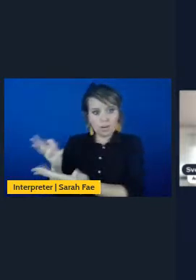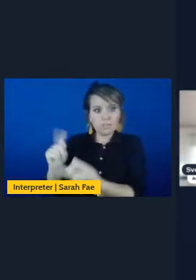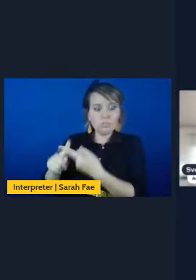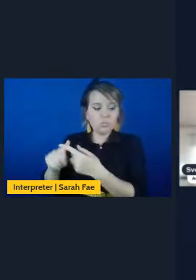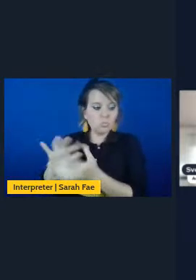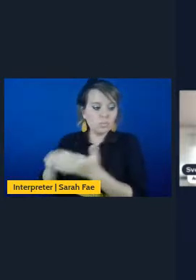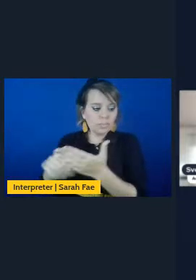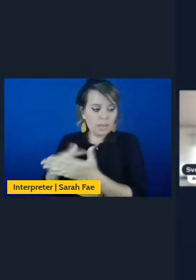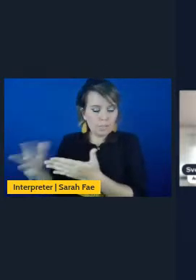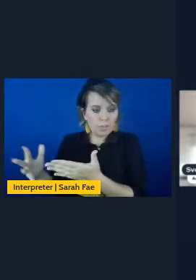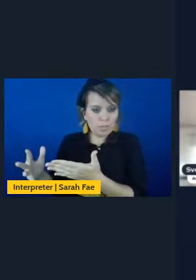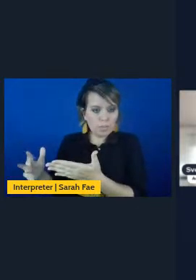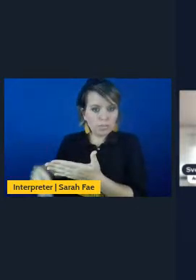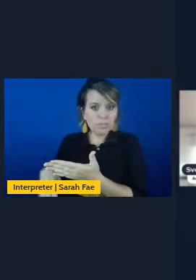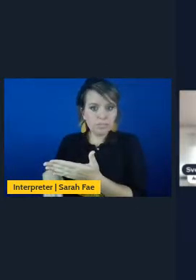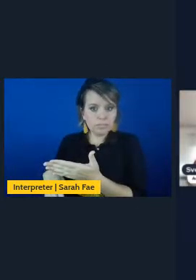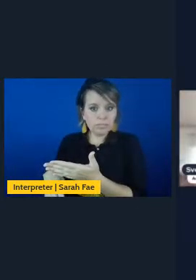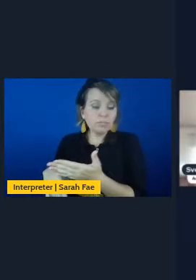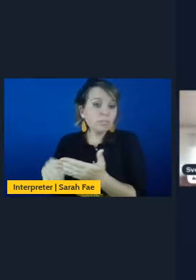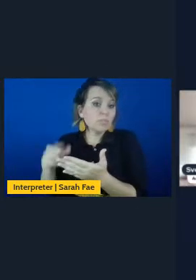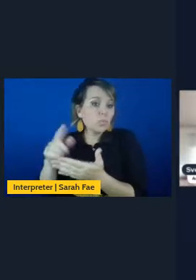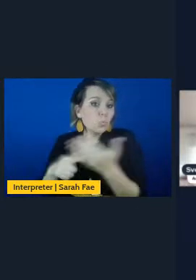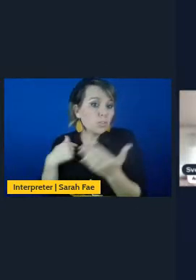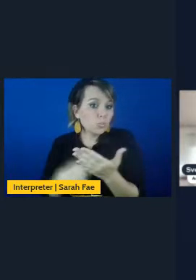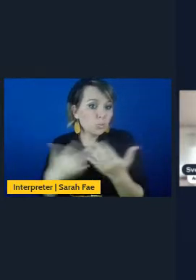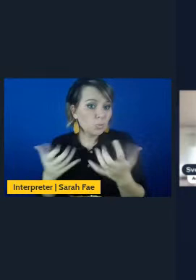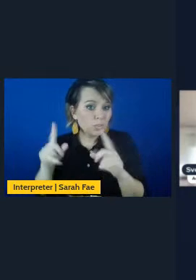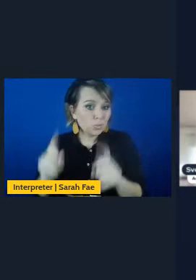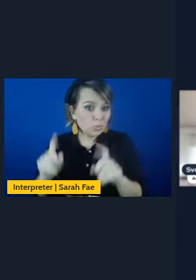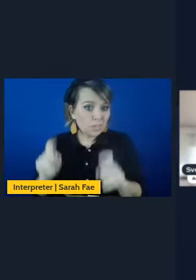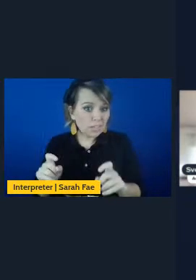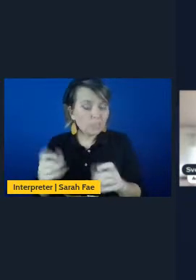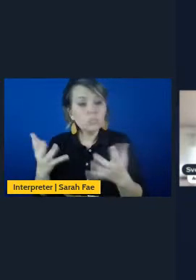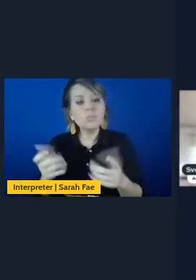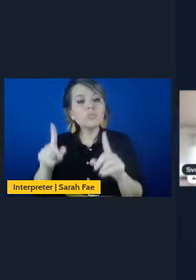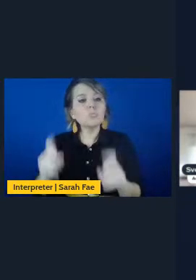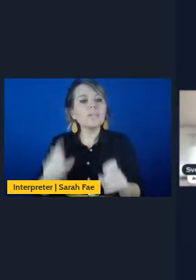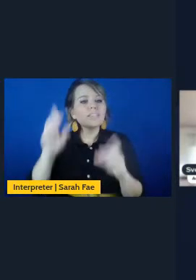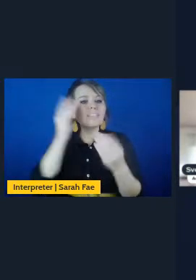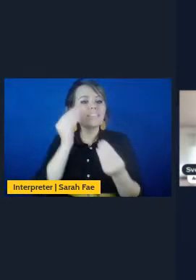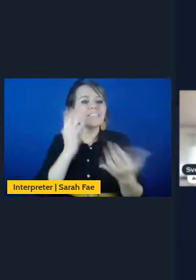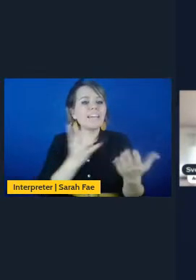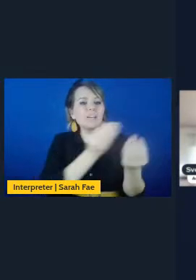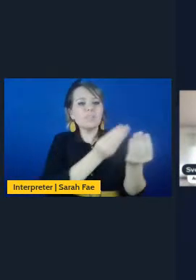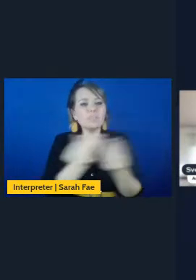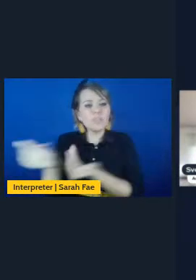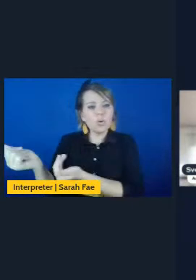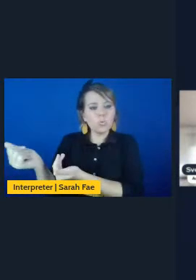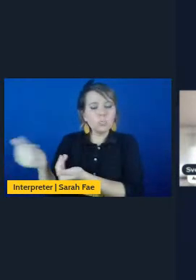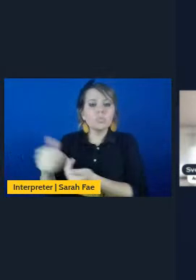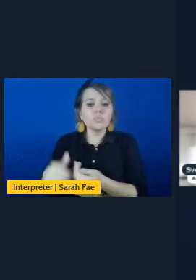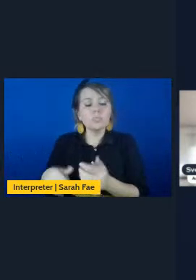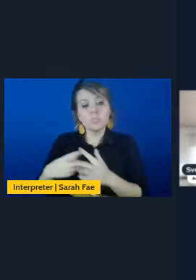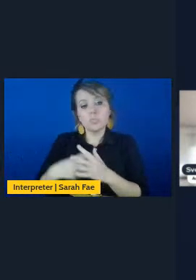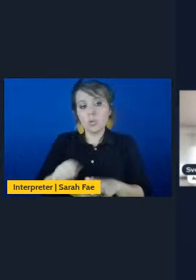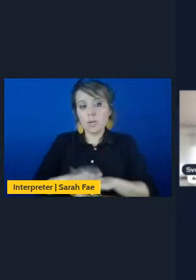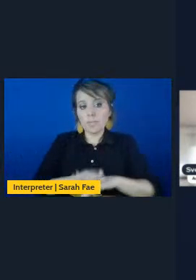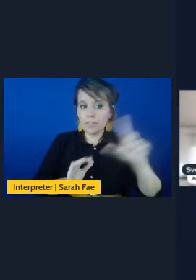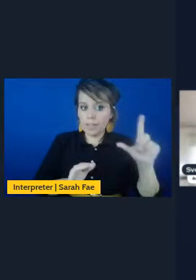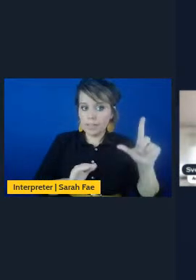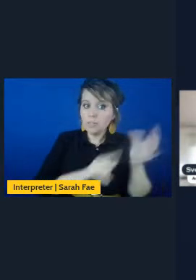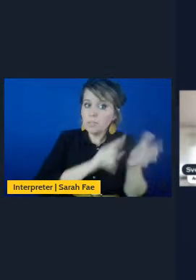What do we want to test? We want to test the entire data flow. So we will start on the left side by publishing a